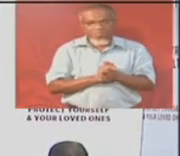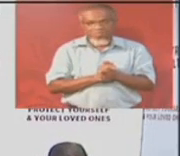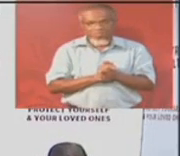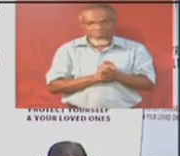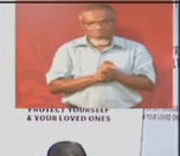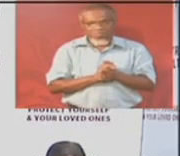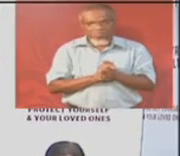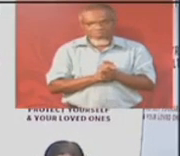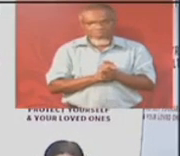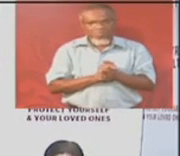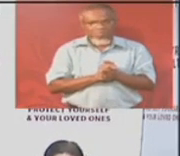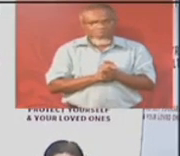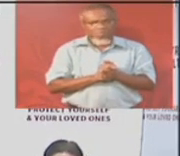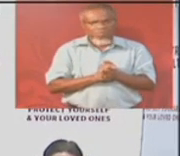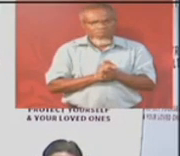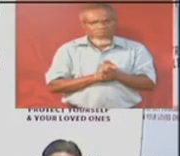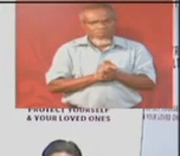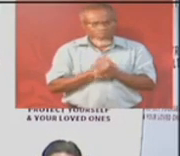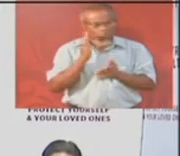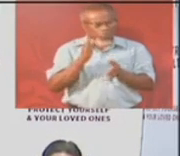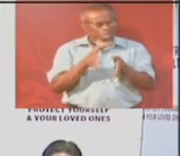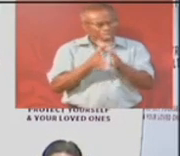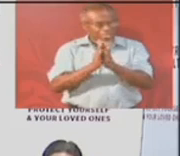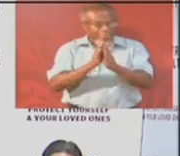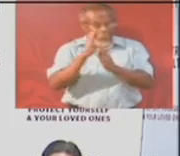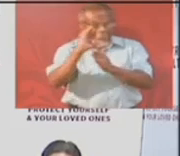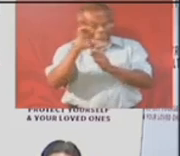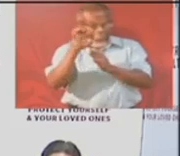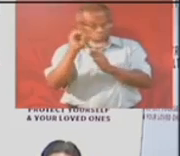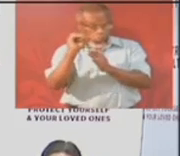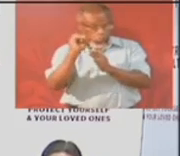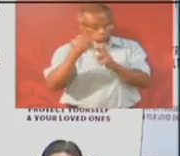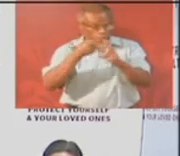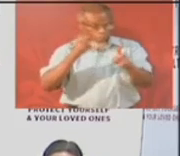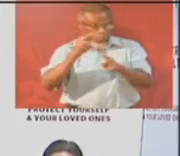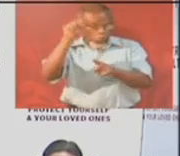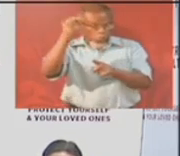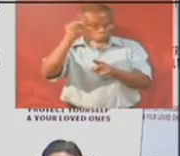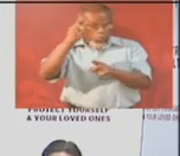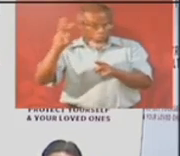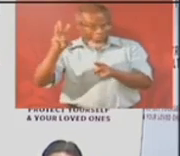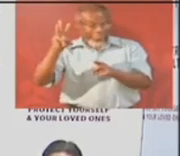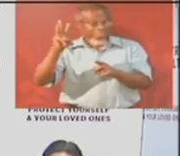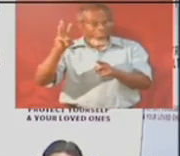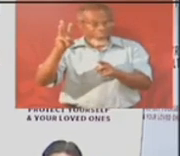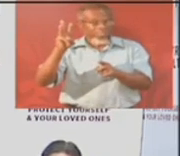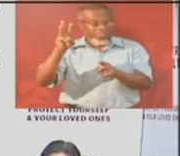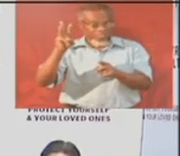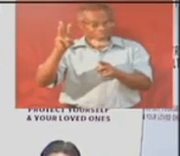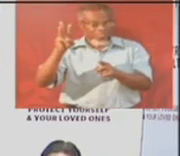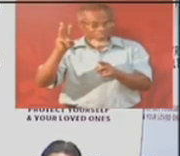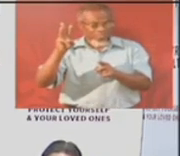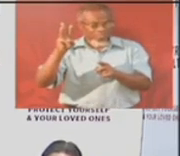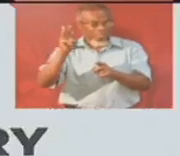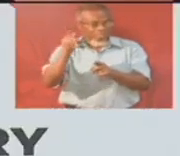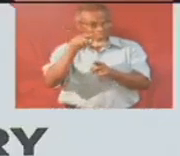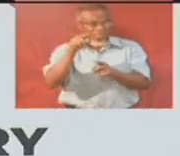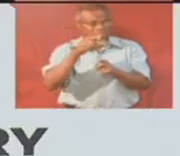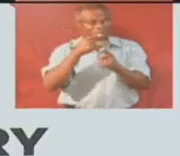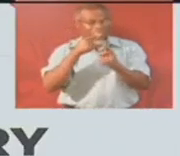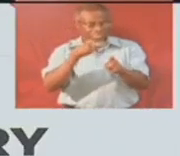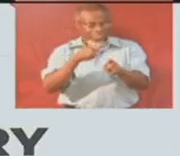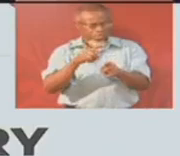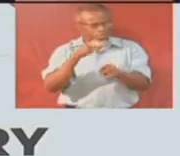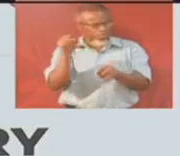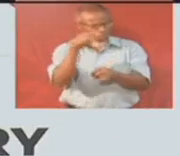CEO of Northwest to talk about the operations. Prior, you have to understand, as minister,